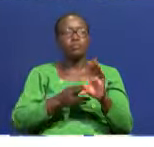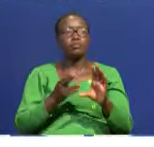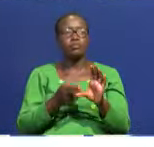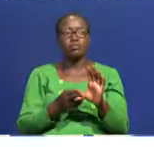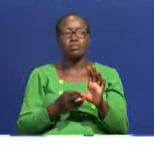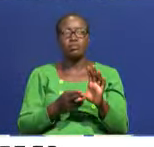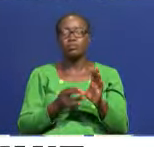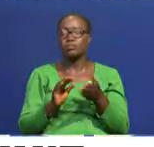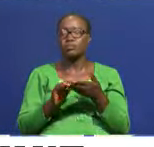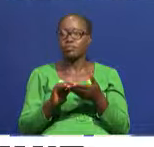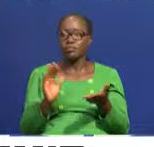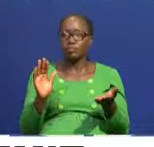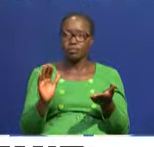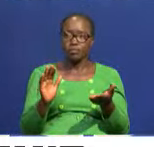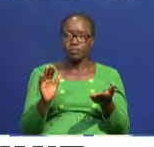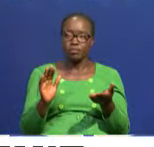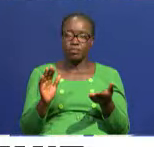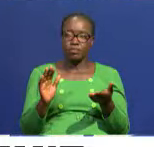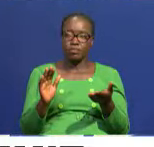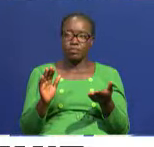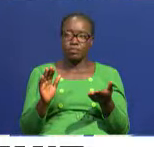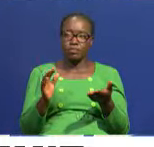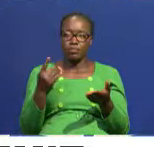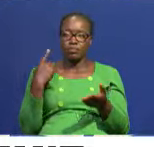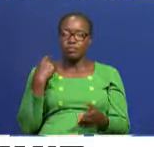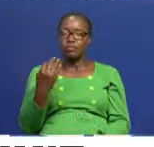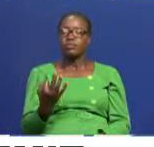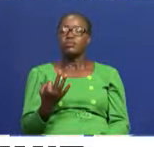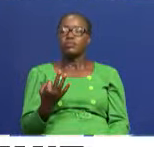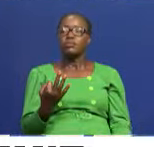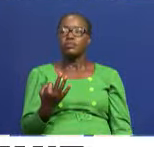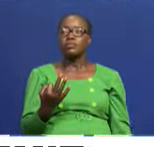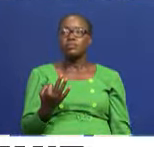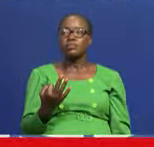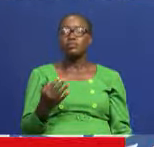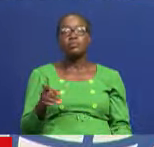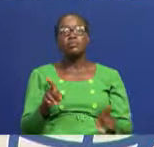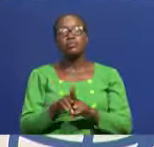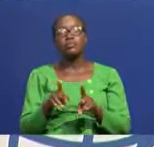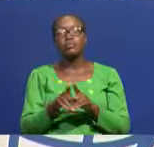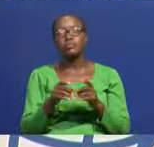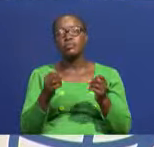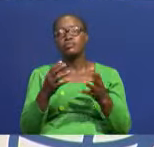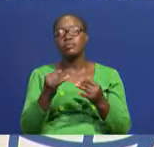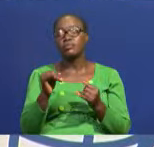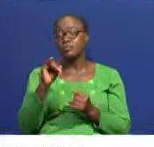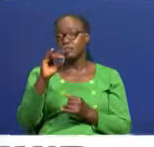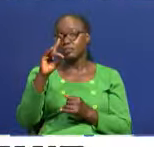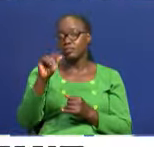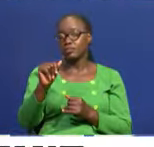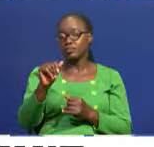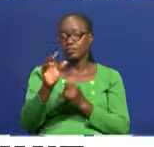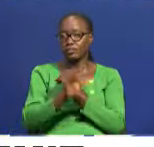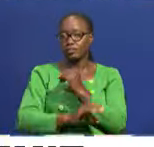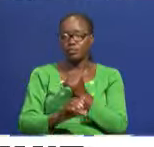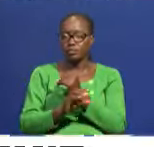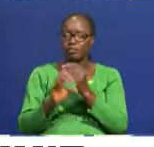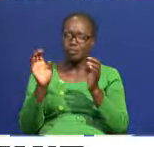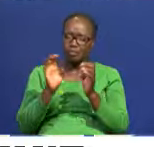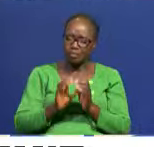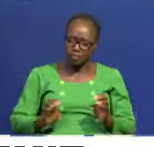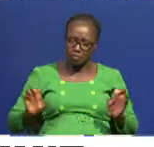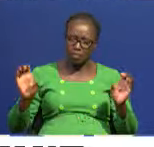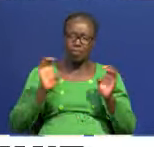participation further. Third, like many AIDA countries, Ethiopia